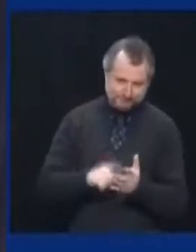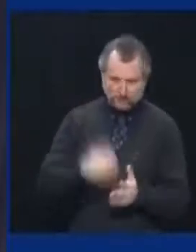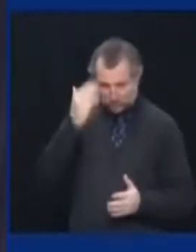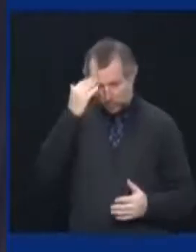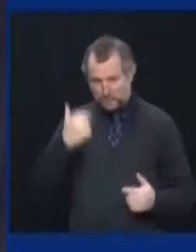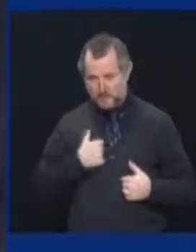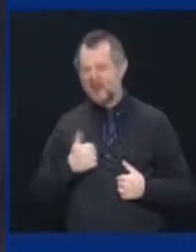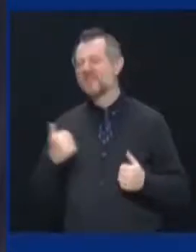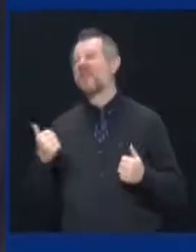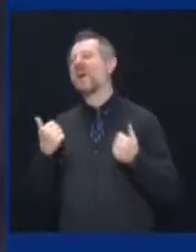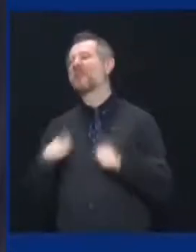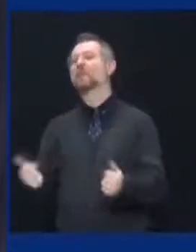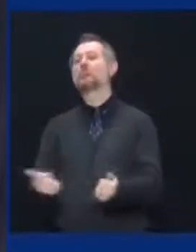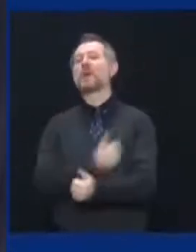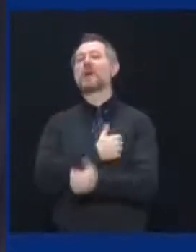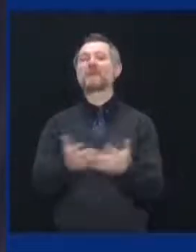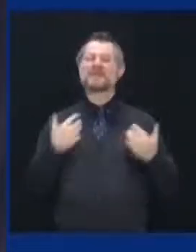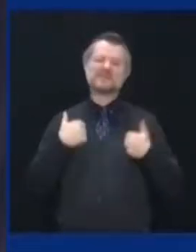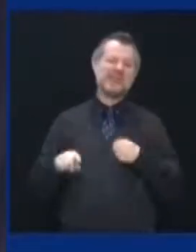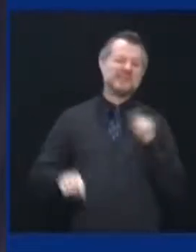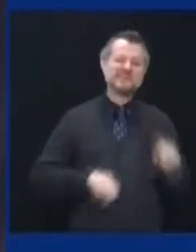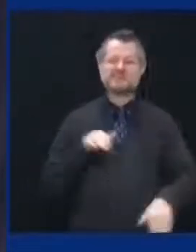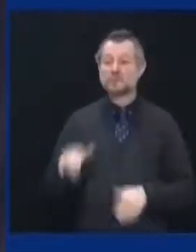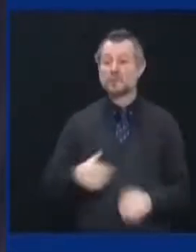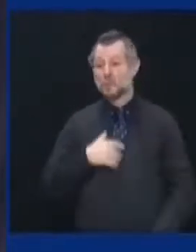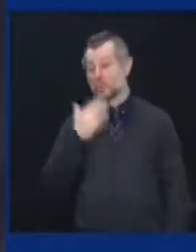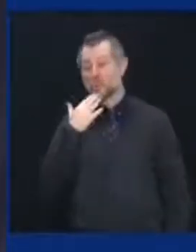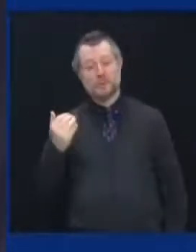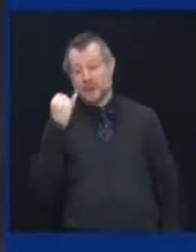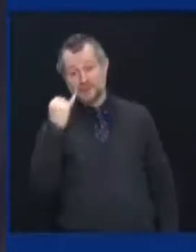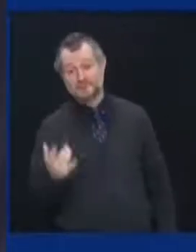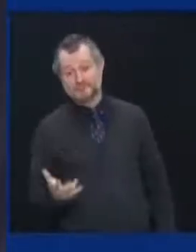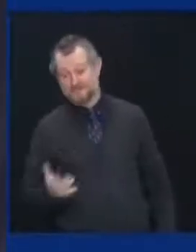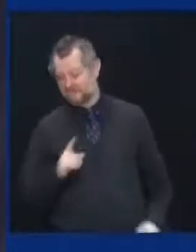everything. But it's a good idea, but it didn't work.